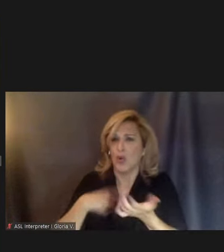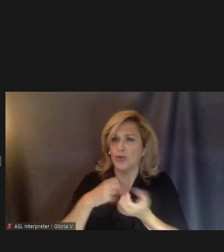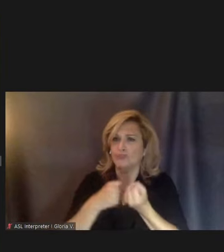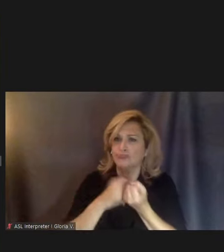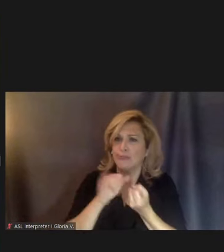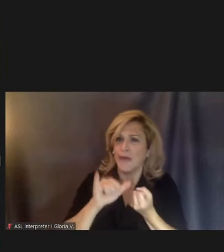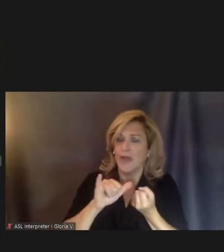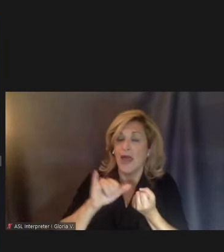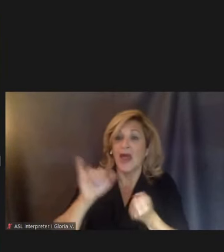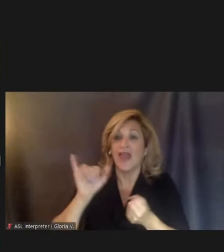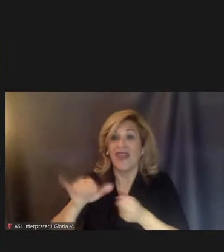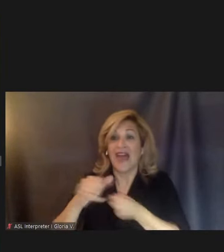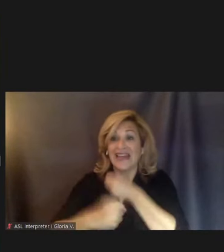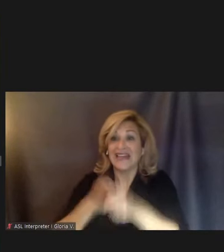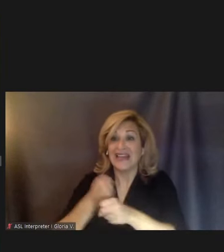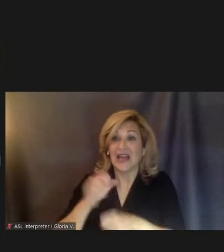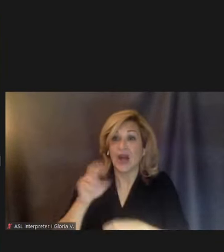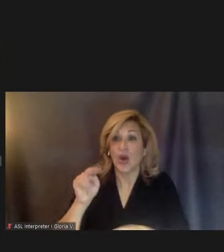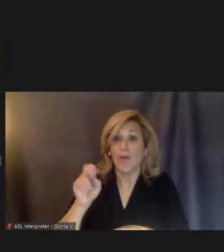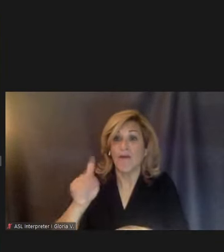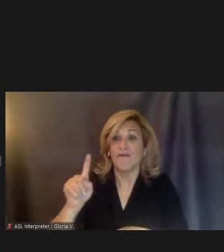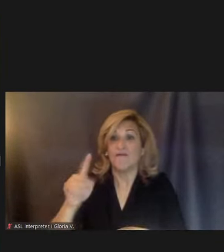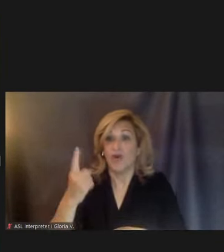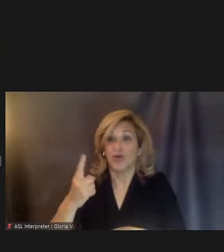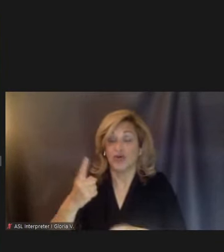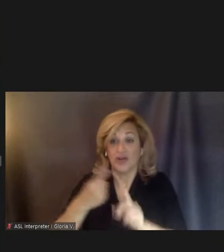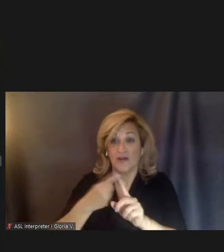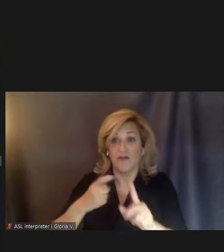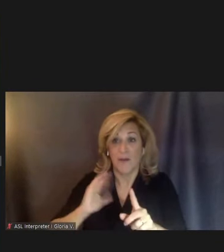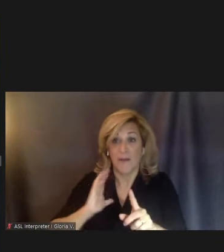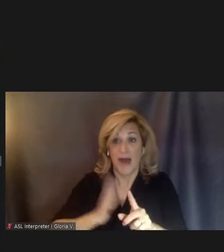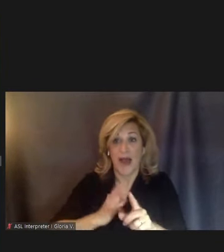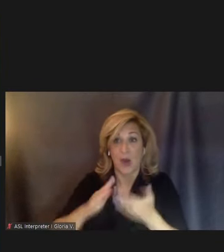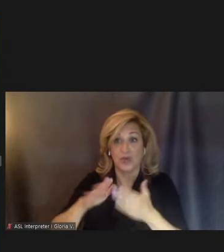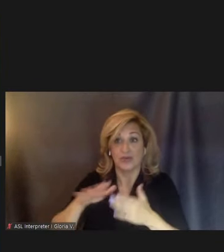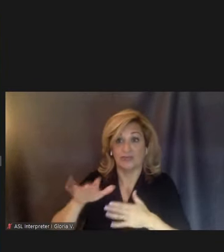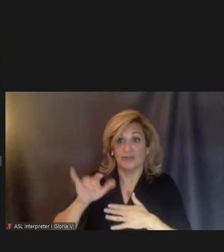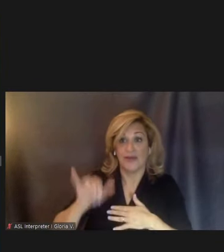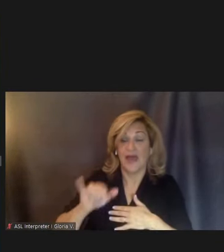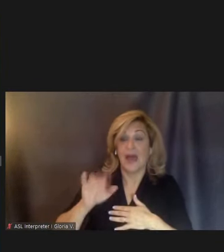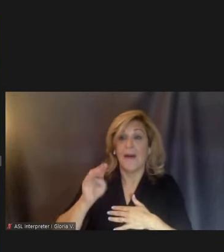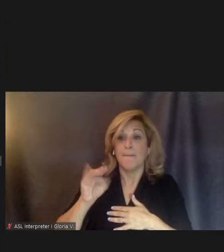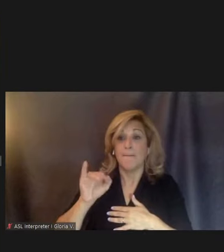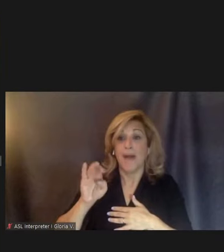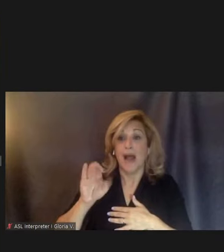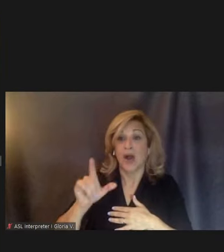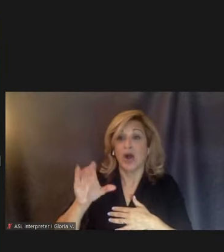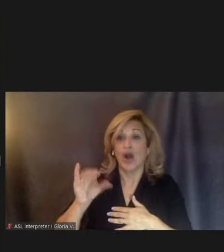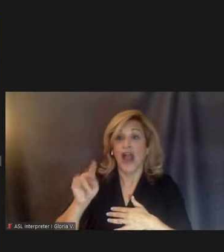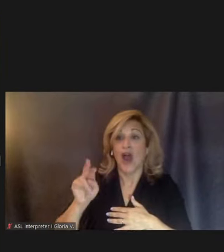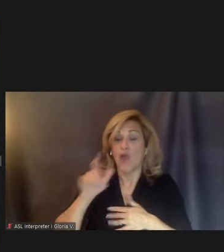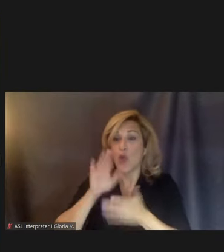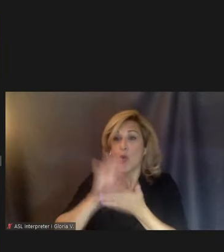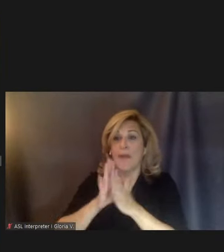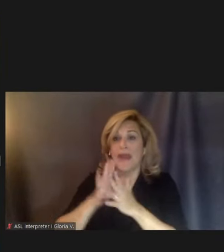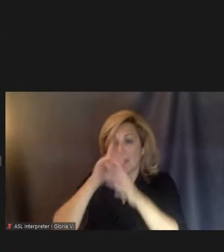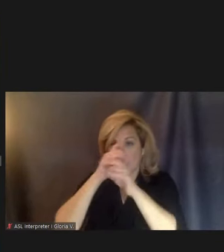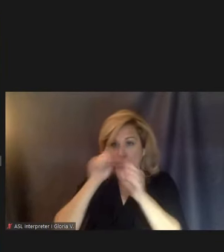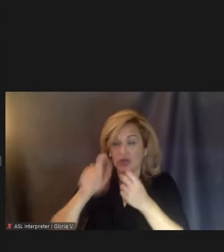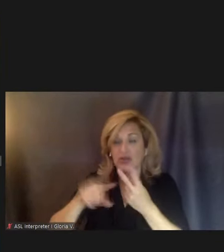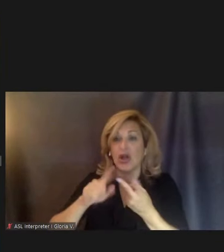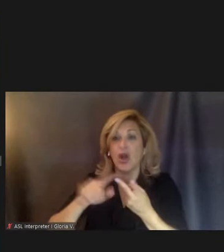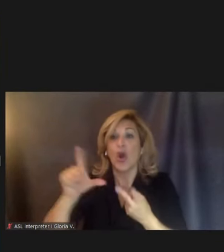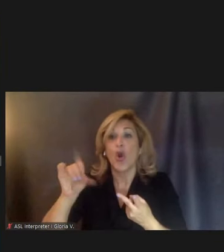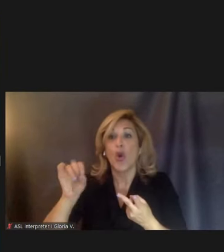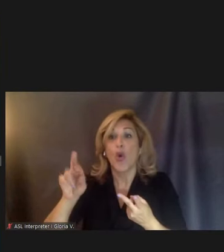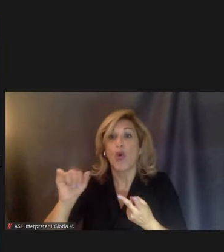1st that year, two members of our Livable Streets Committee, Michael Carroll, who went on to become our president, and Lori Schindler, who remains